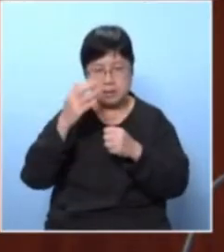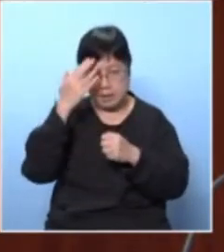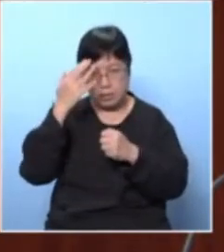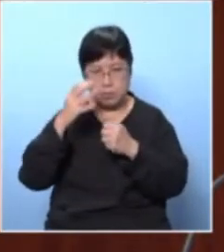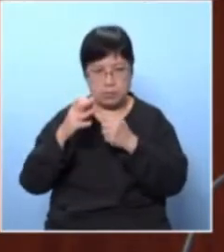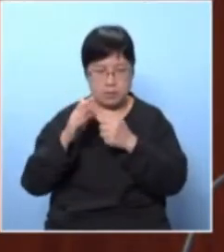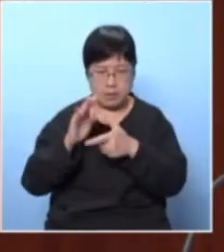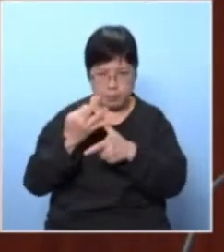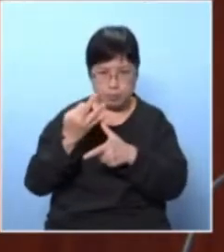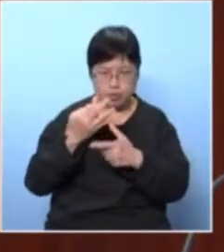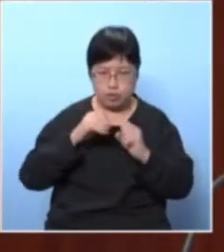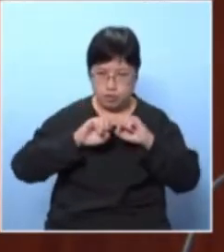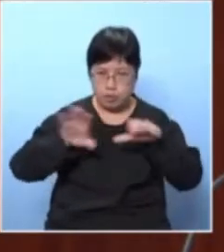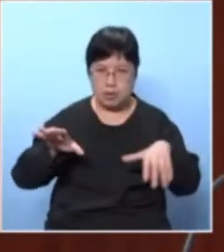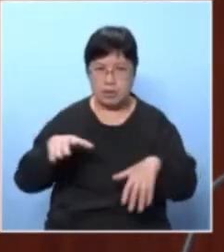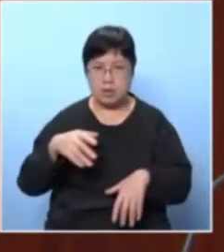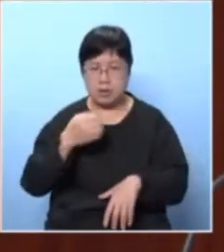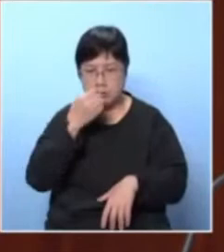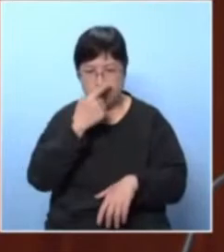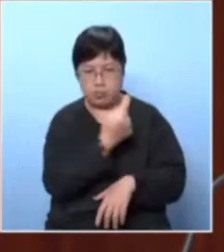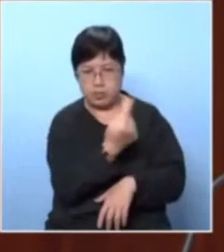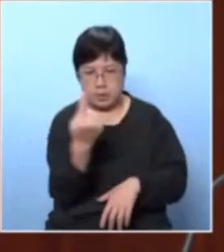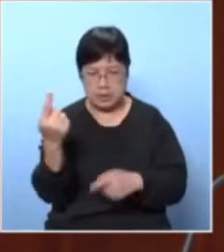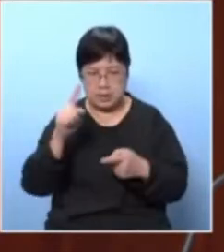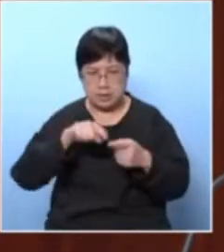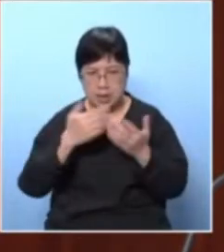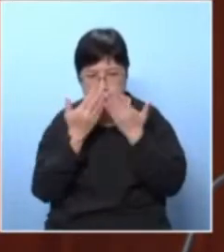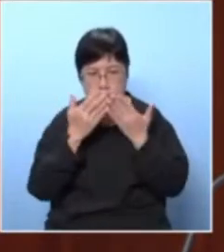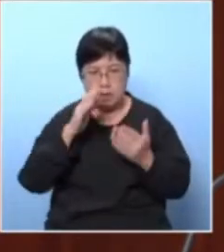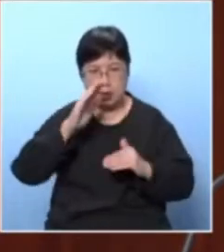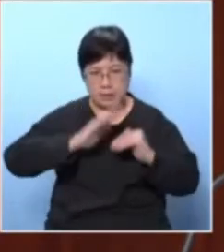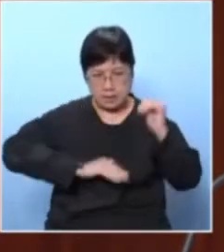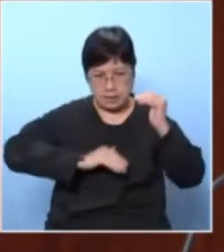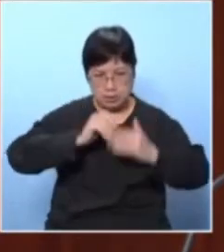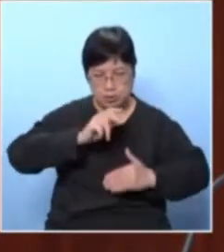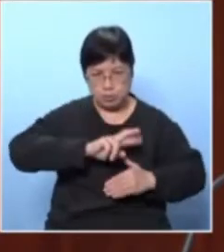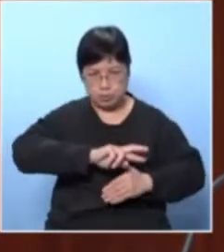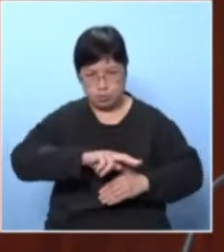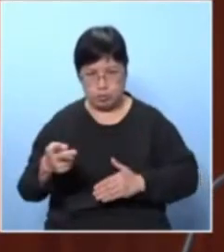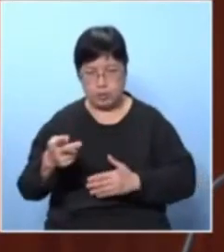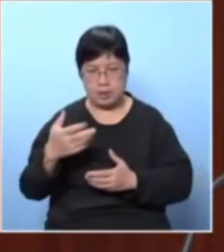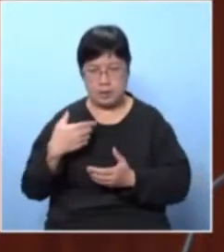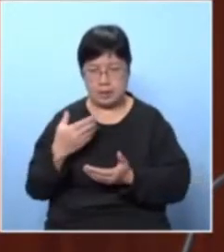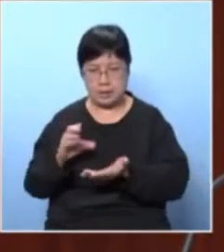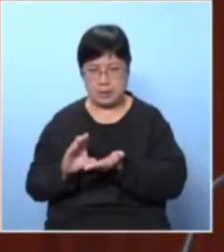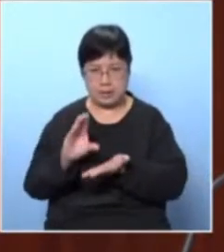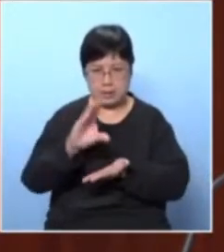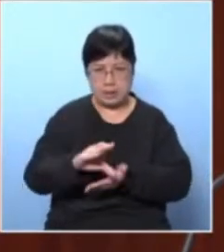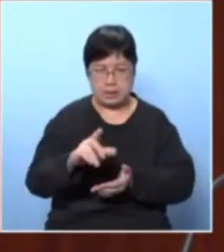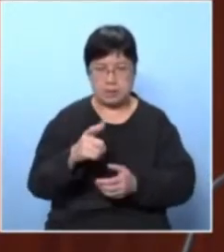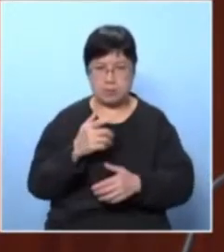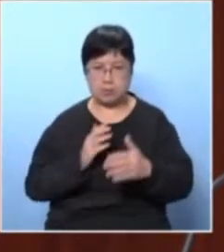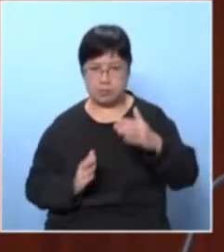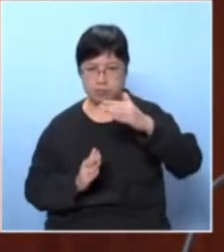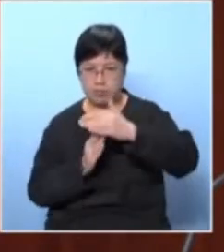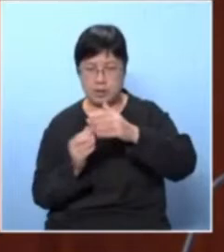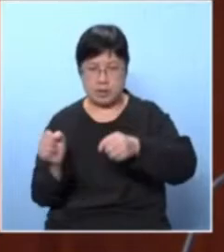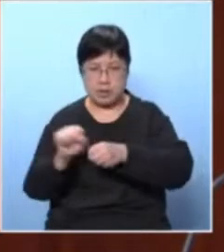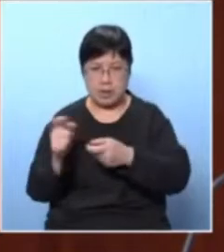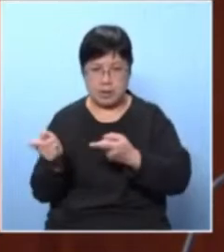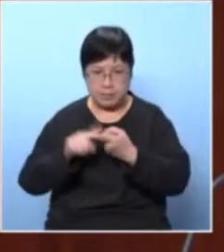of applications will be announced in the first quarter next year. We will double the maximum funding provided for the Technology